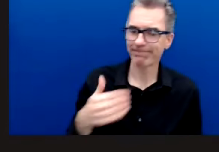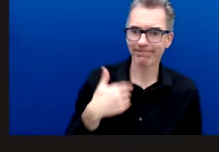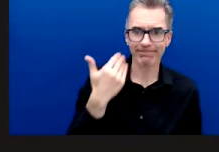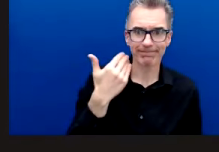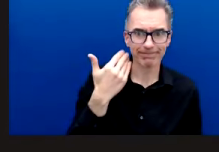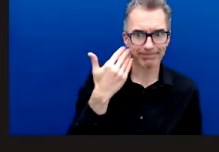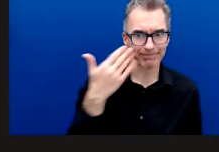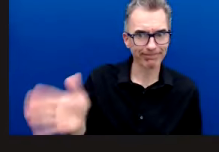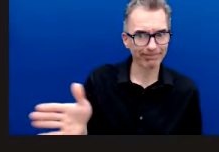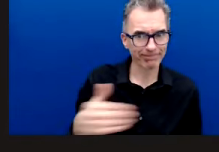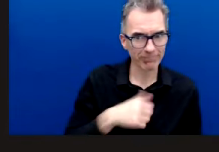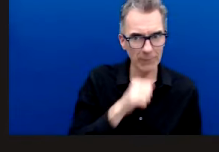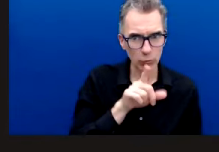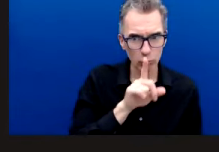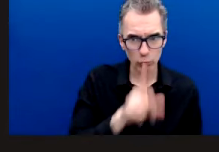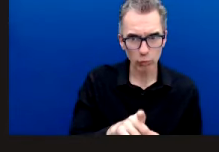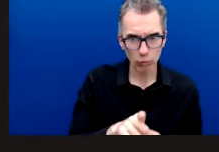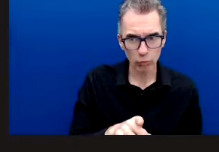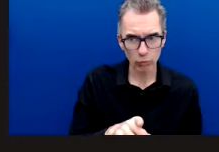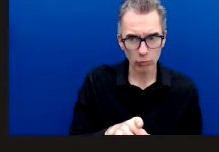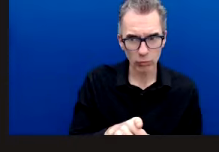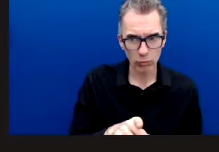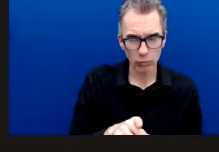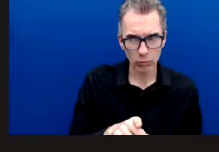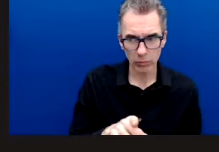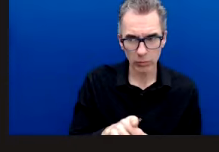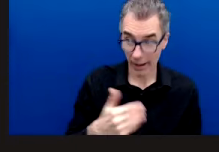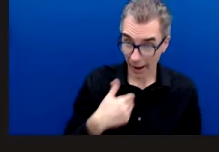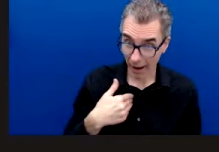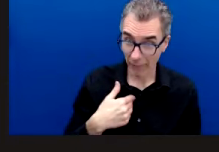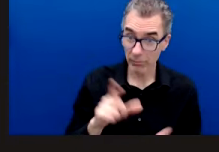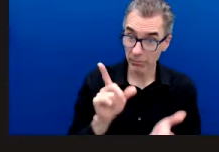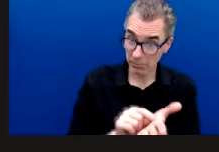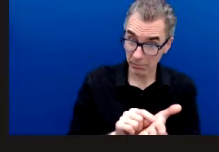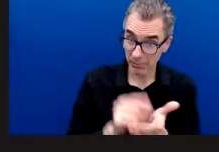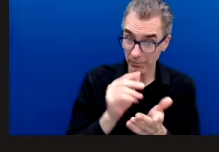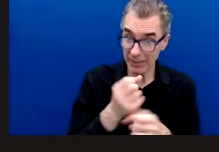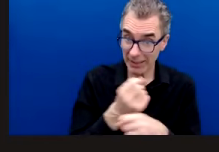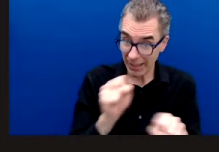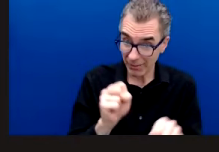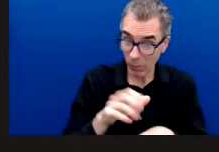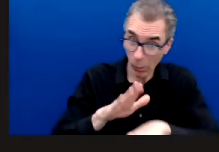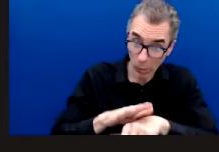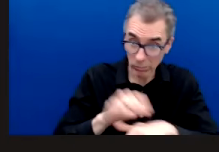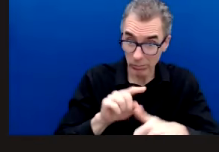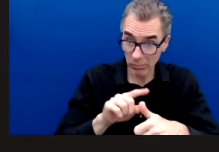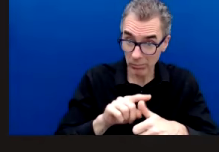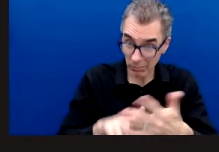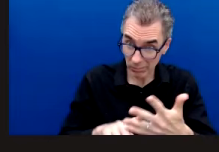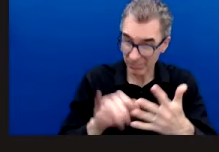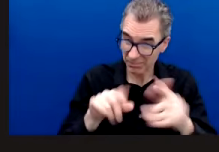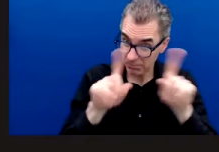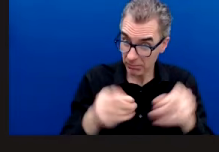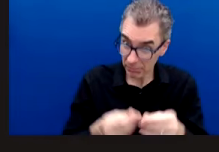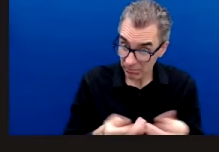if there is a safety data sheet, right, that is given out,